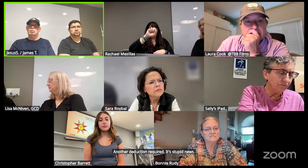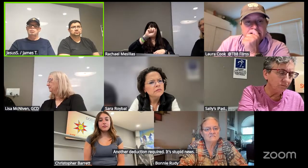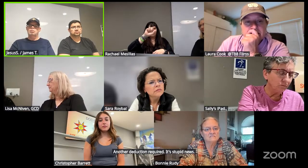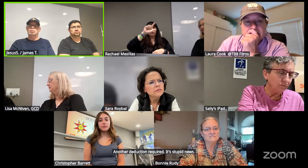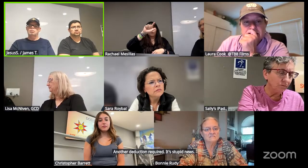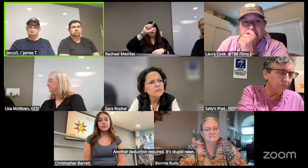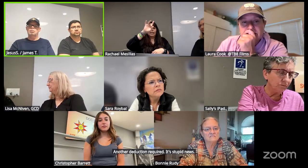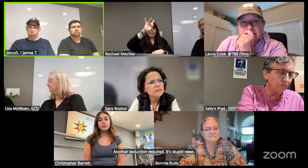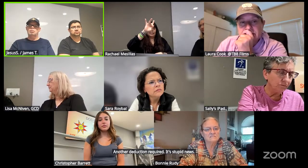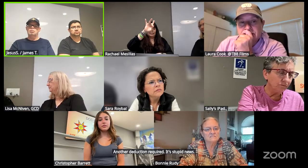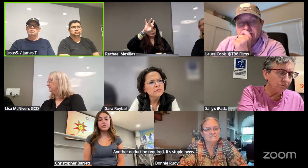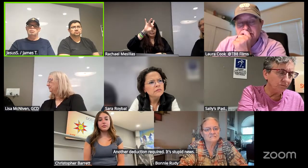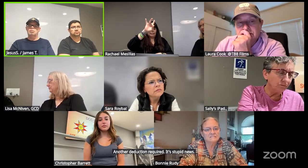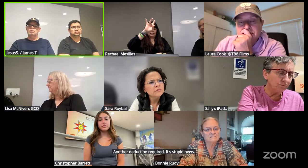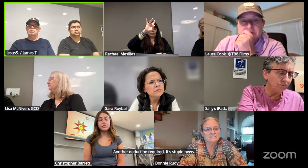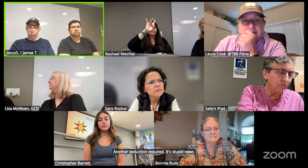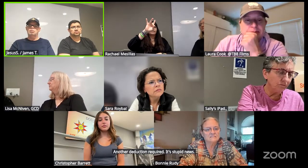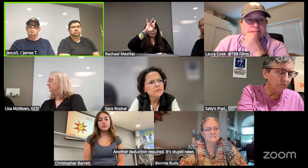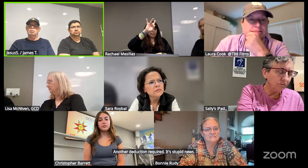$49.28